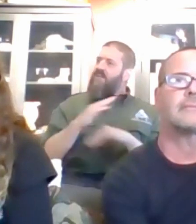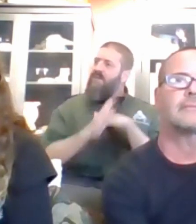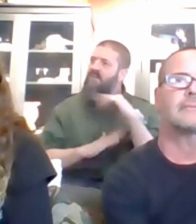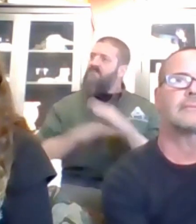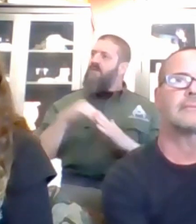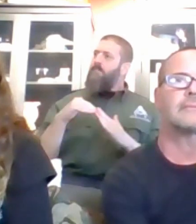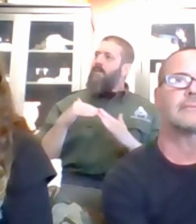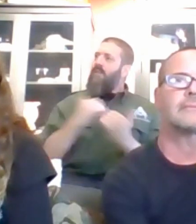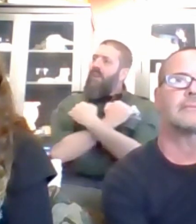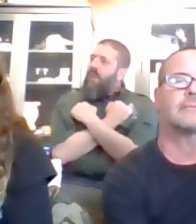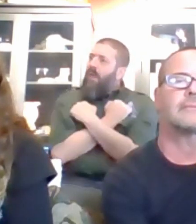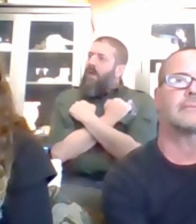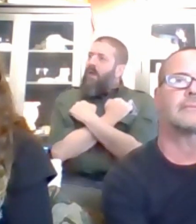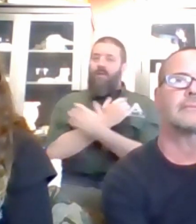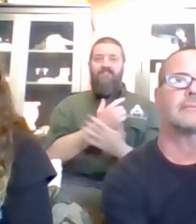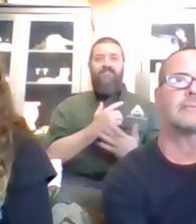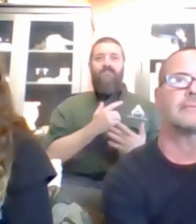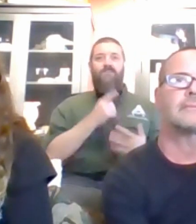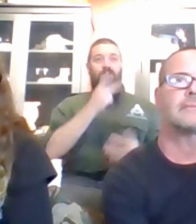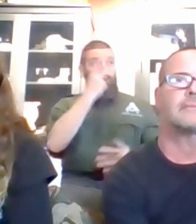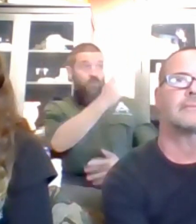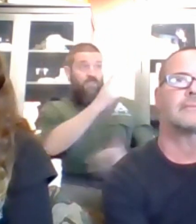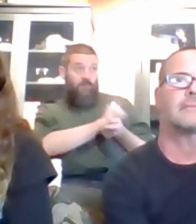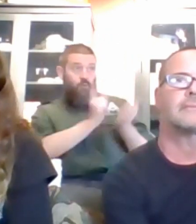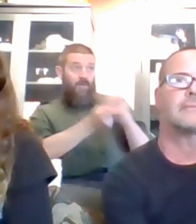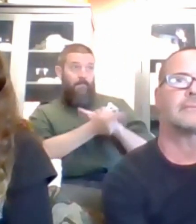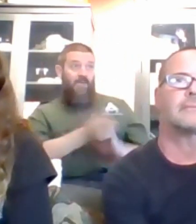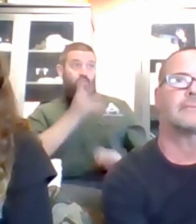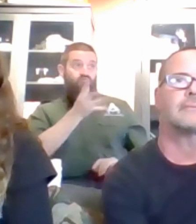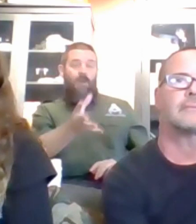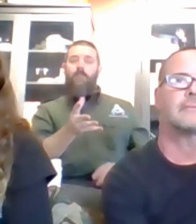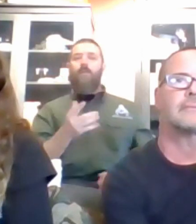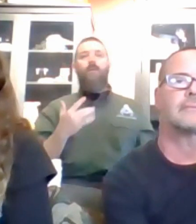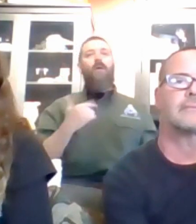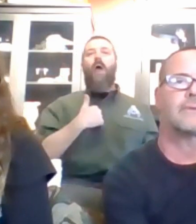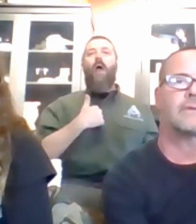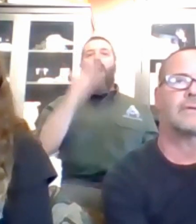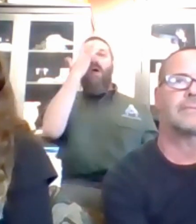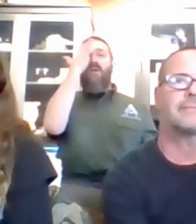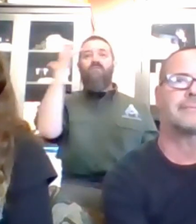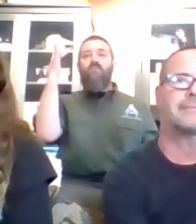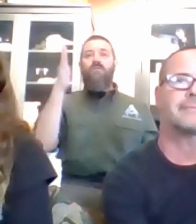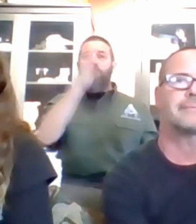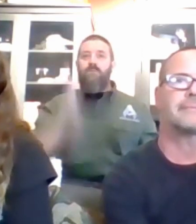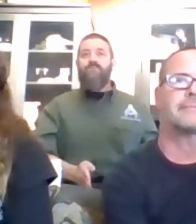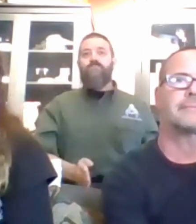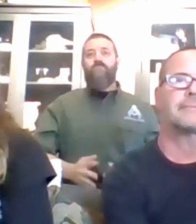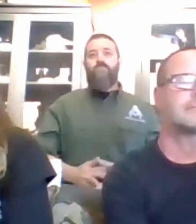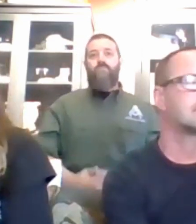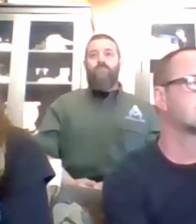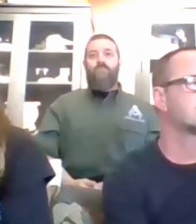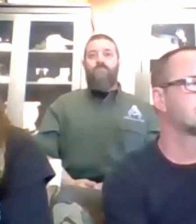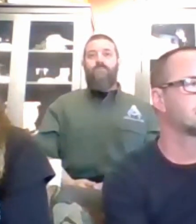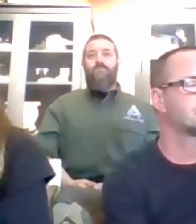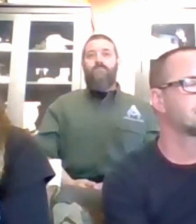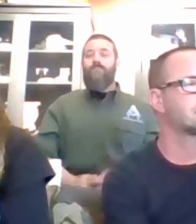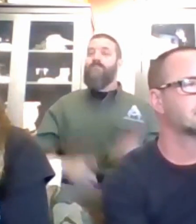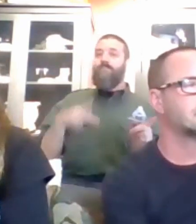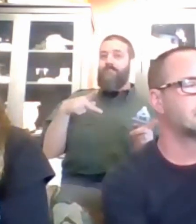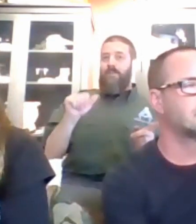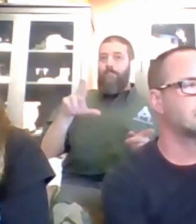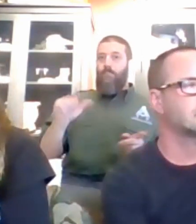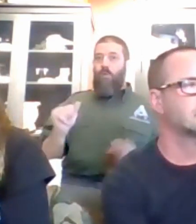let her go. Right. And then to have that transformation. It was really incredible. I'll never forget that as long as I live. It was just amazing.